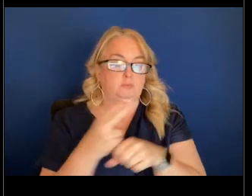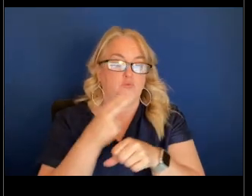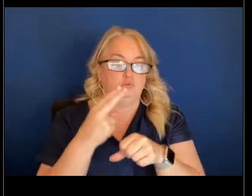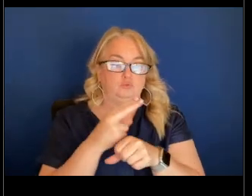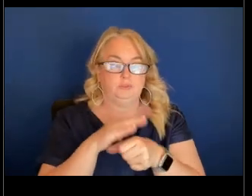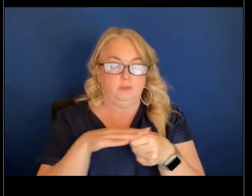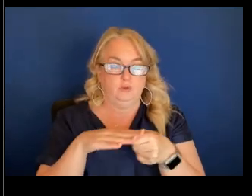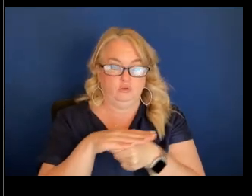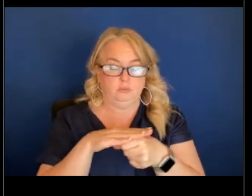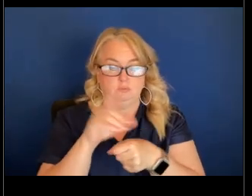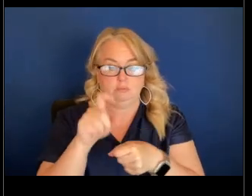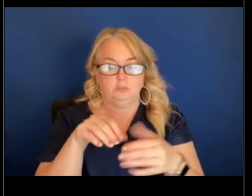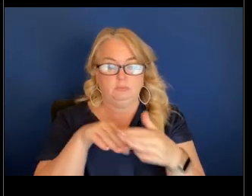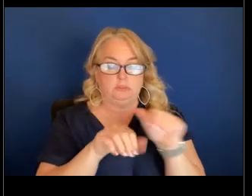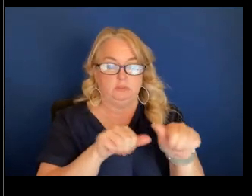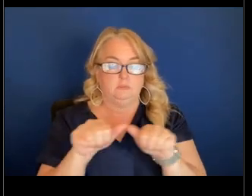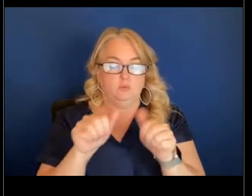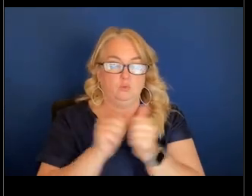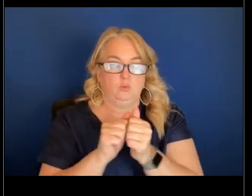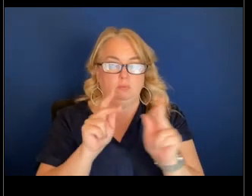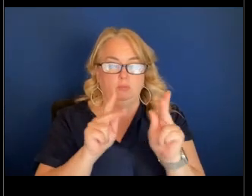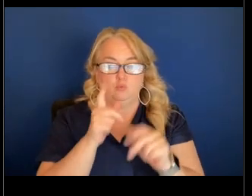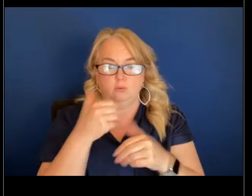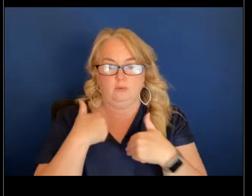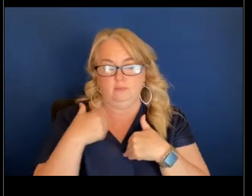be accessible to people with disabilities,